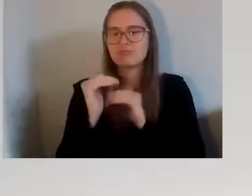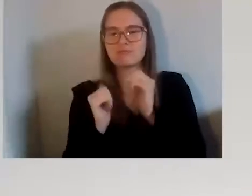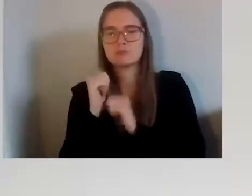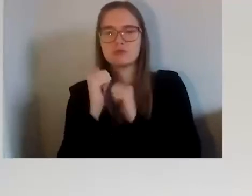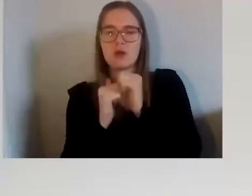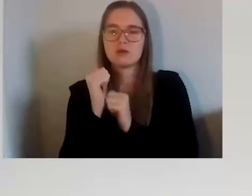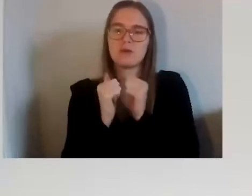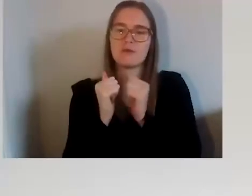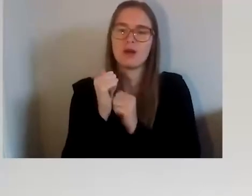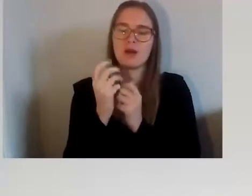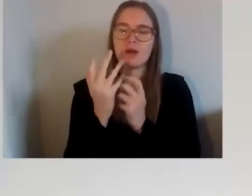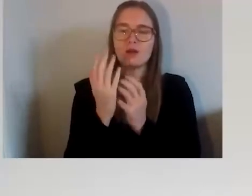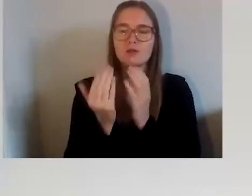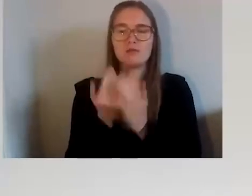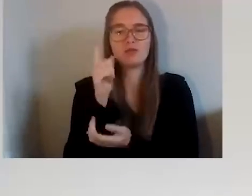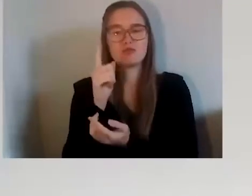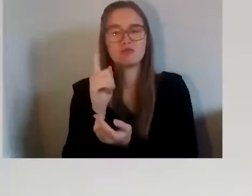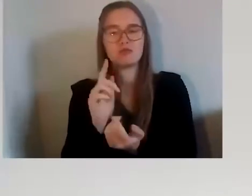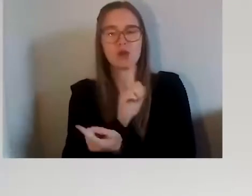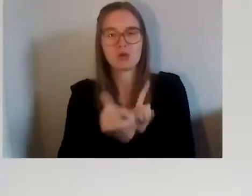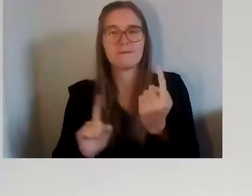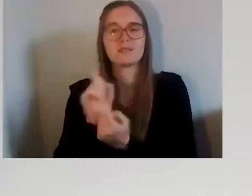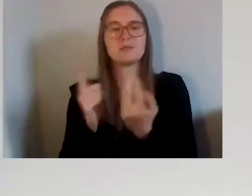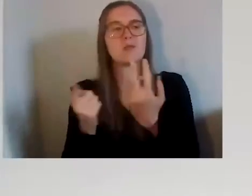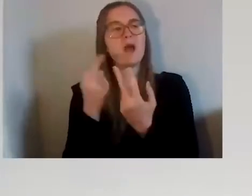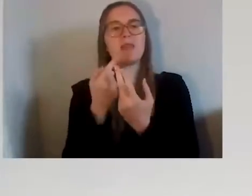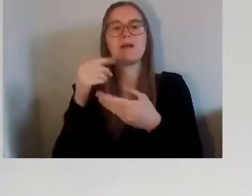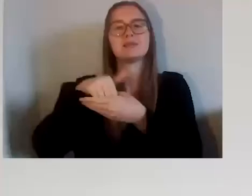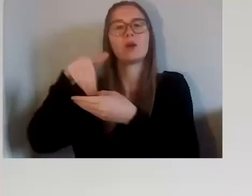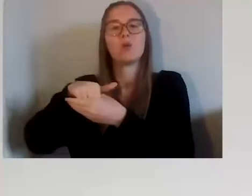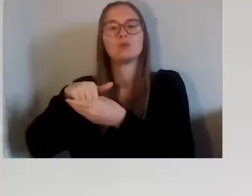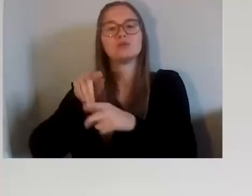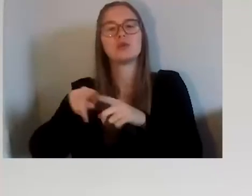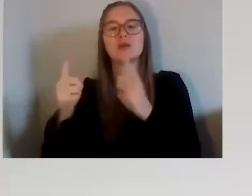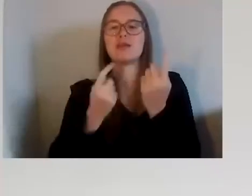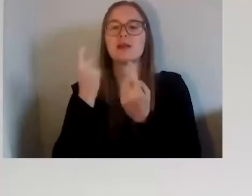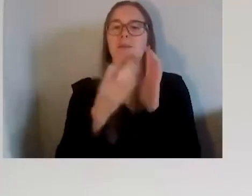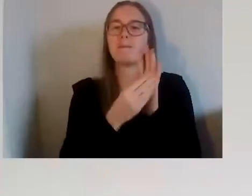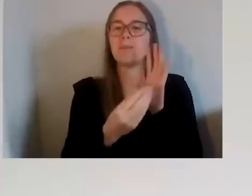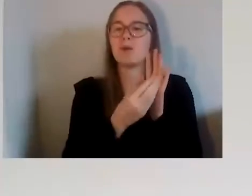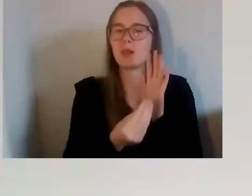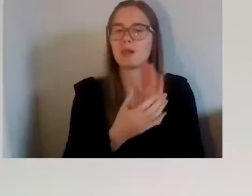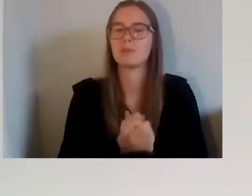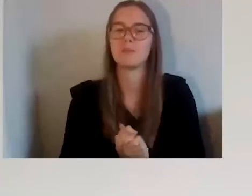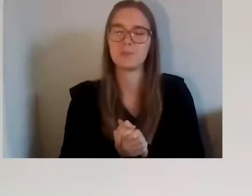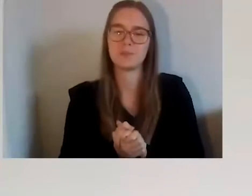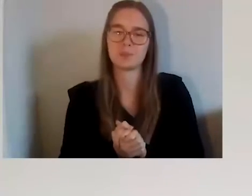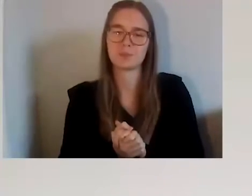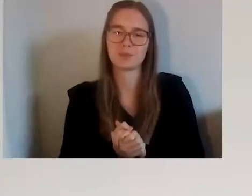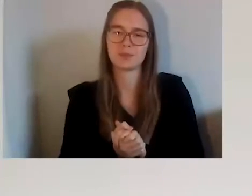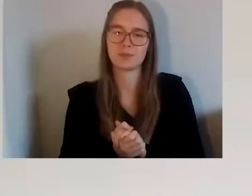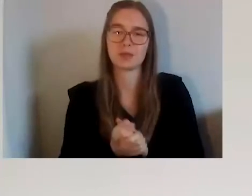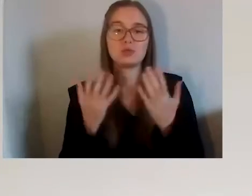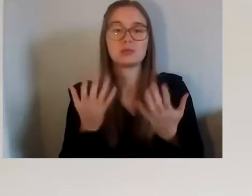of a confrontation with other stakeholders in order to think about a model. Why do we need a model? So